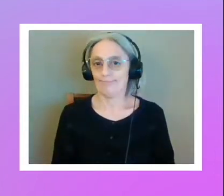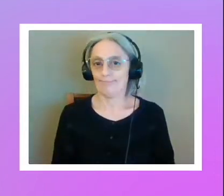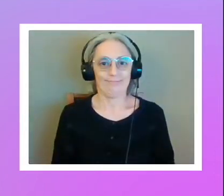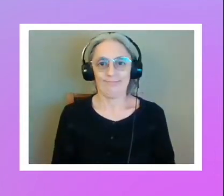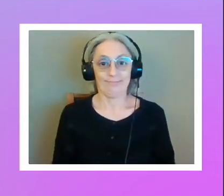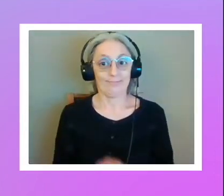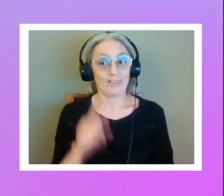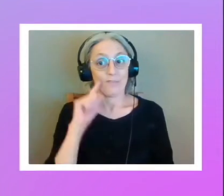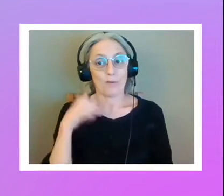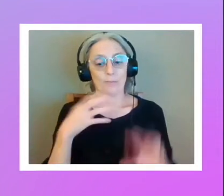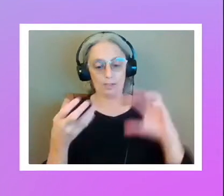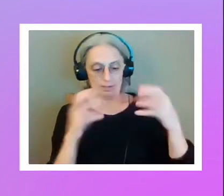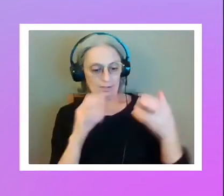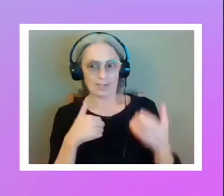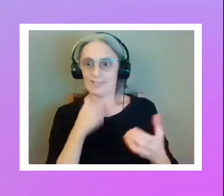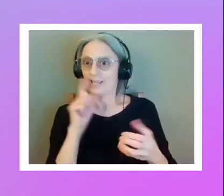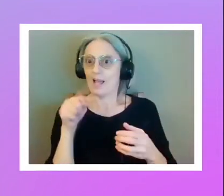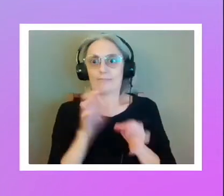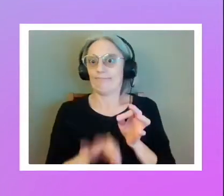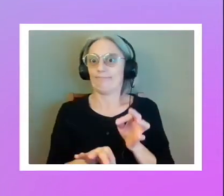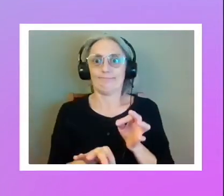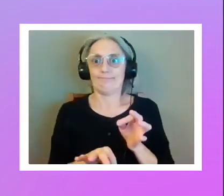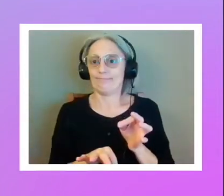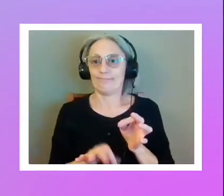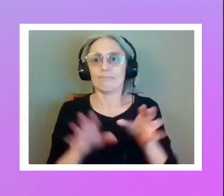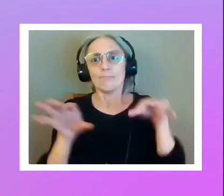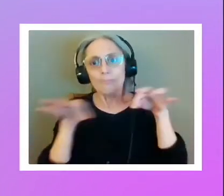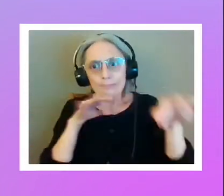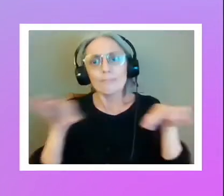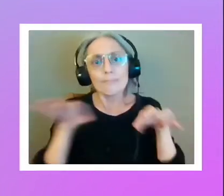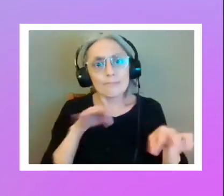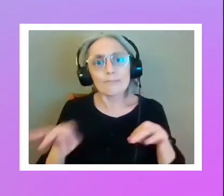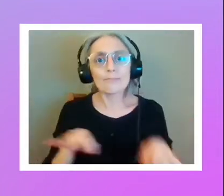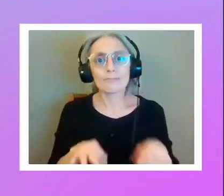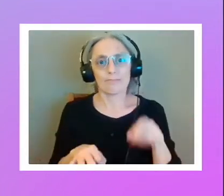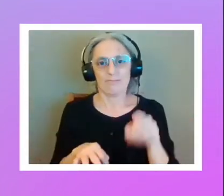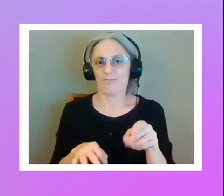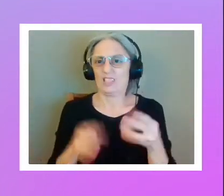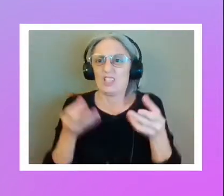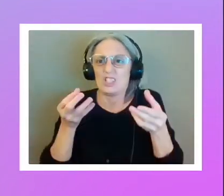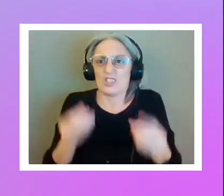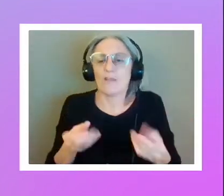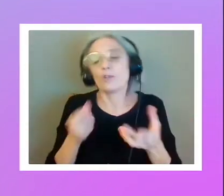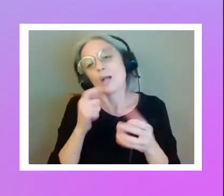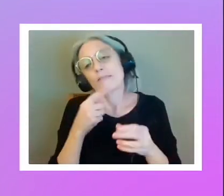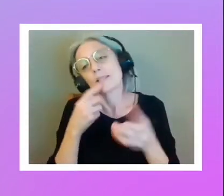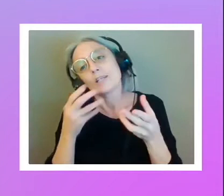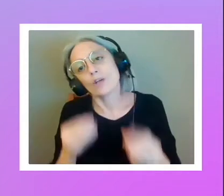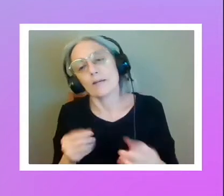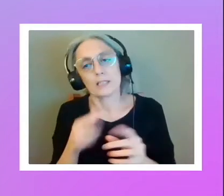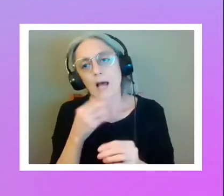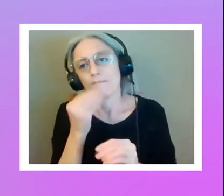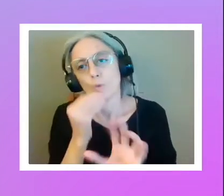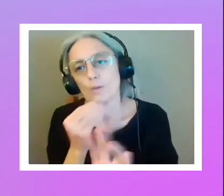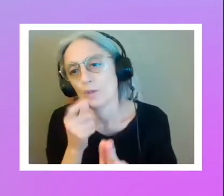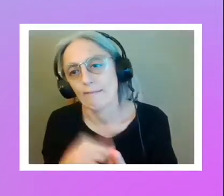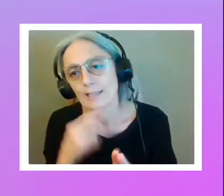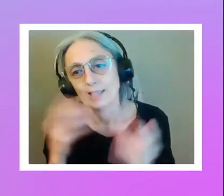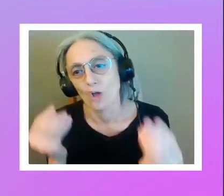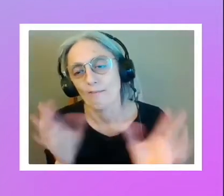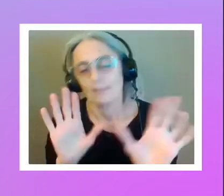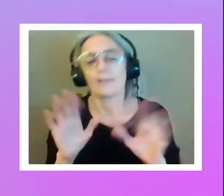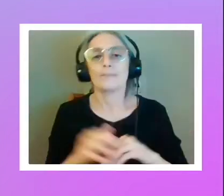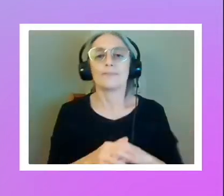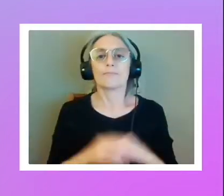me. That's not what I would see. These are some soft, you don't have to say soft, like this is not food. These